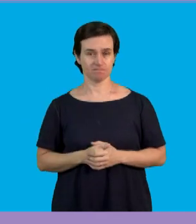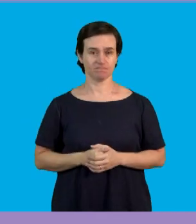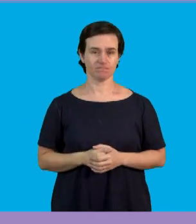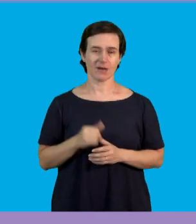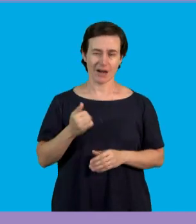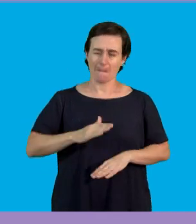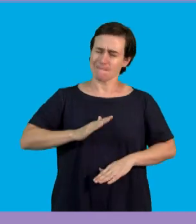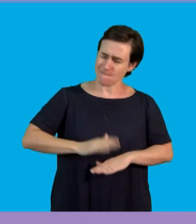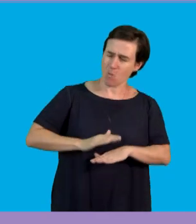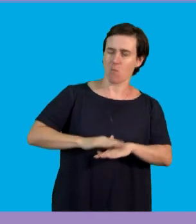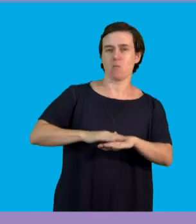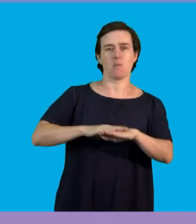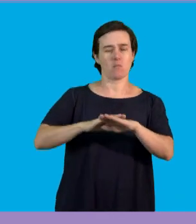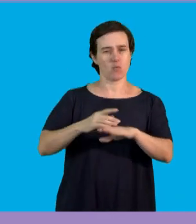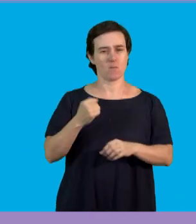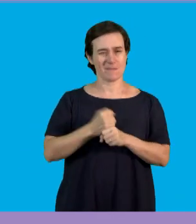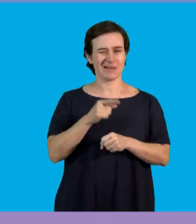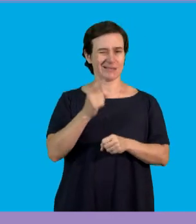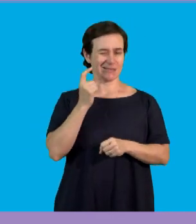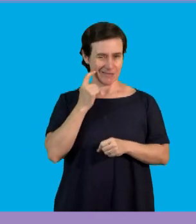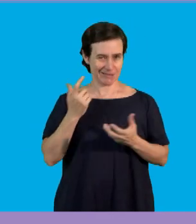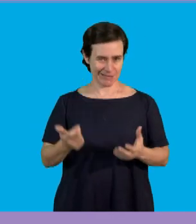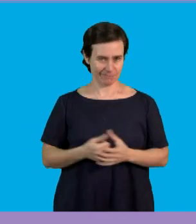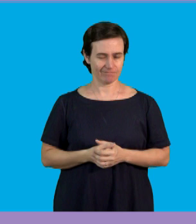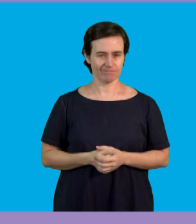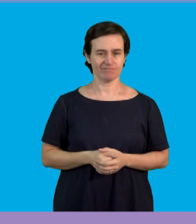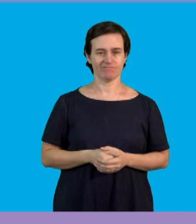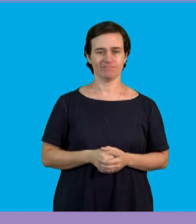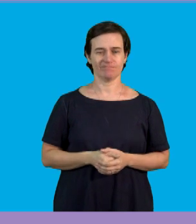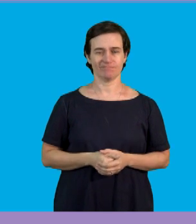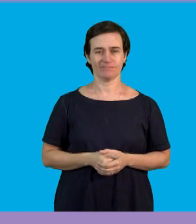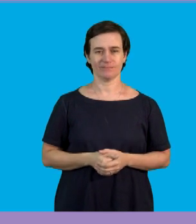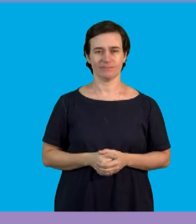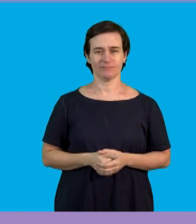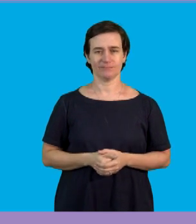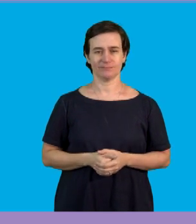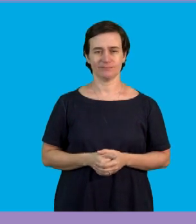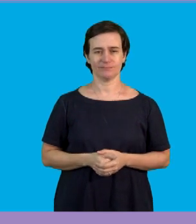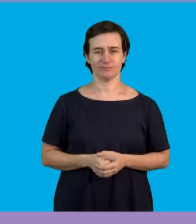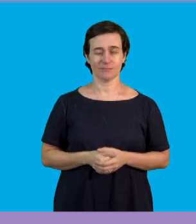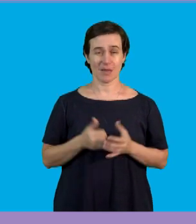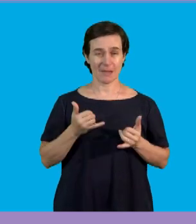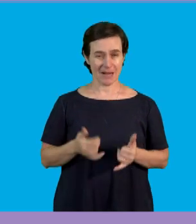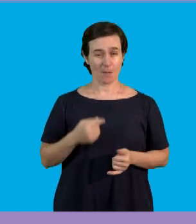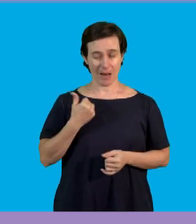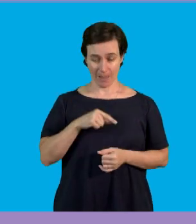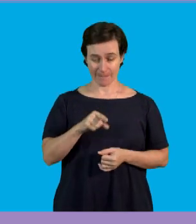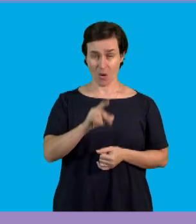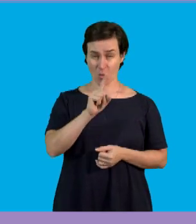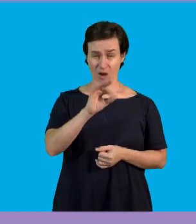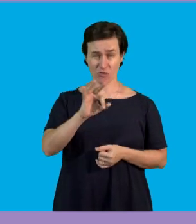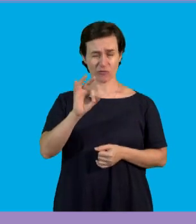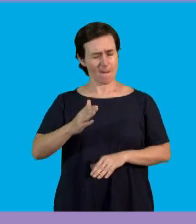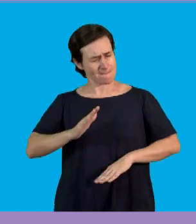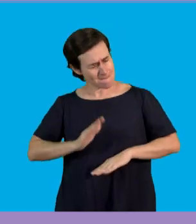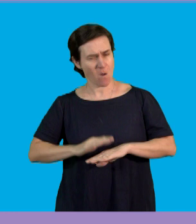133. So we've broken down again that 266, and now we have 133. But if I need to break